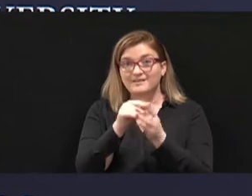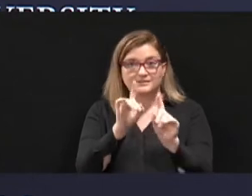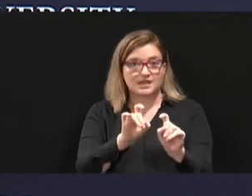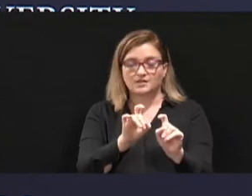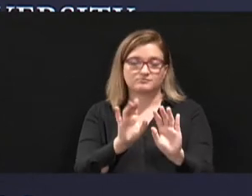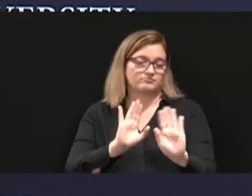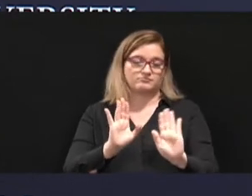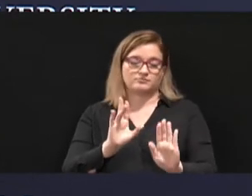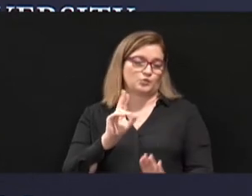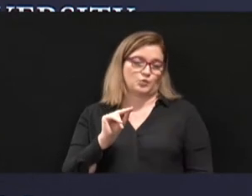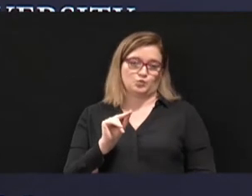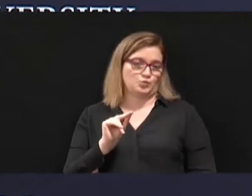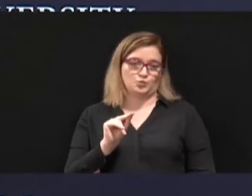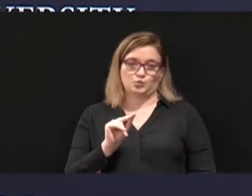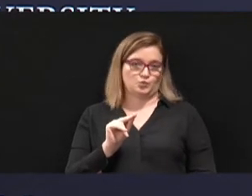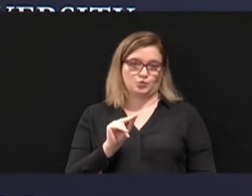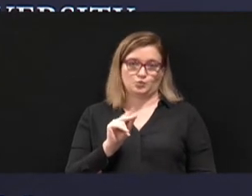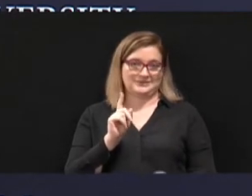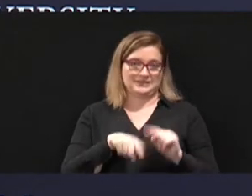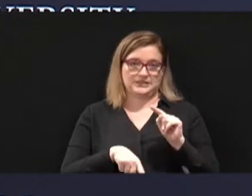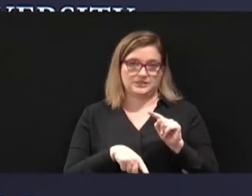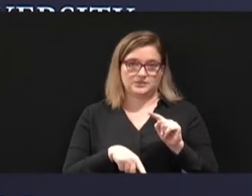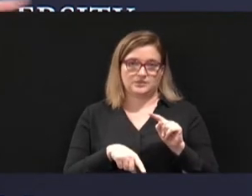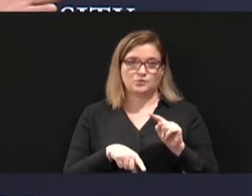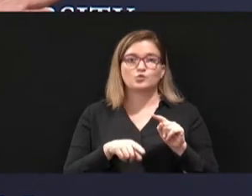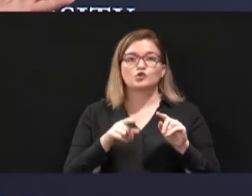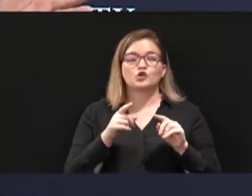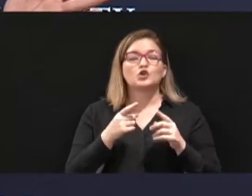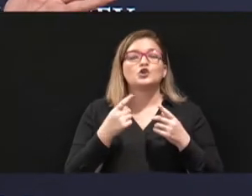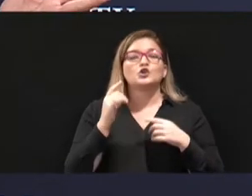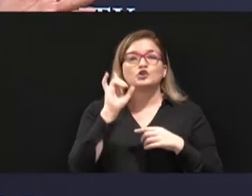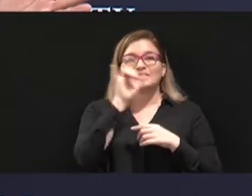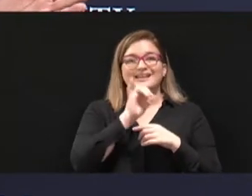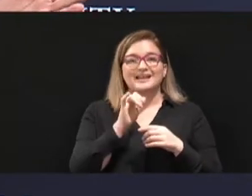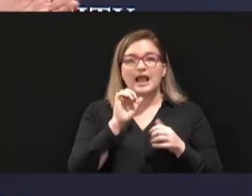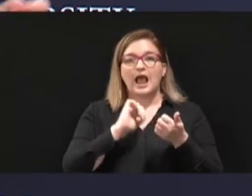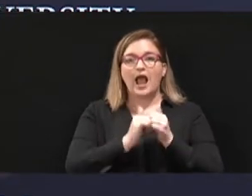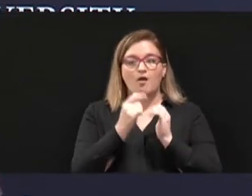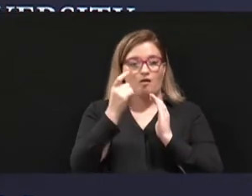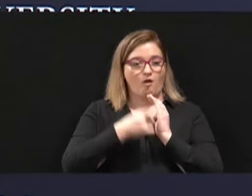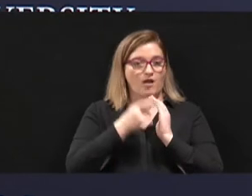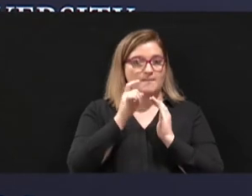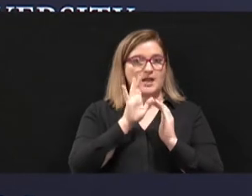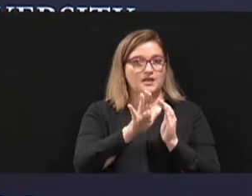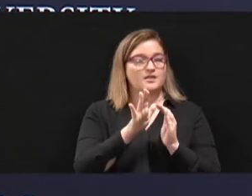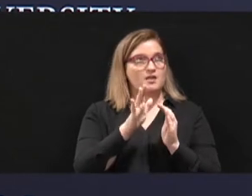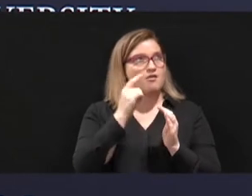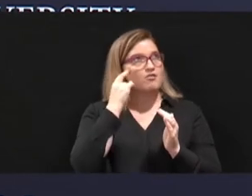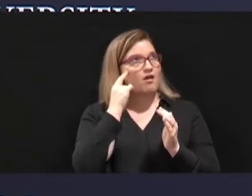No. We are looking for automaticity. How automatic are they?